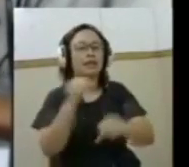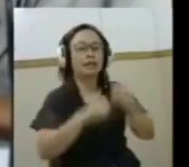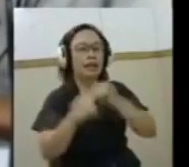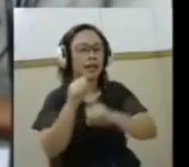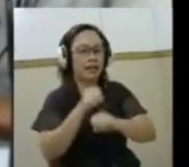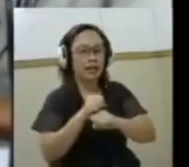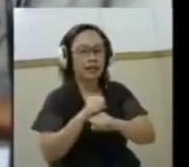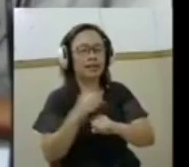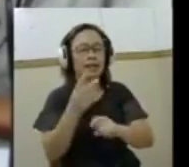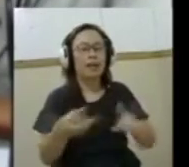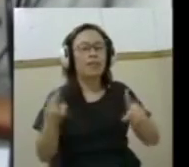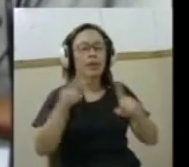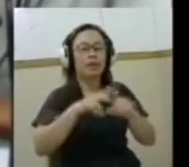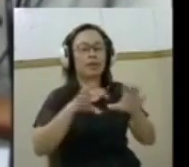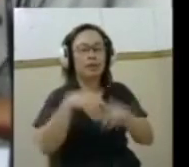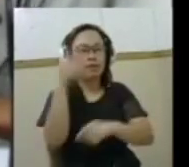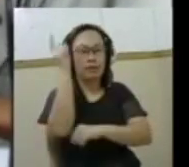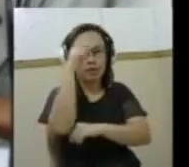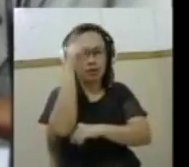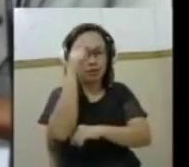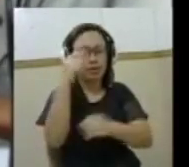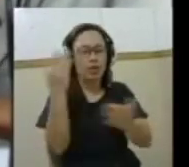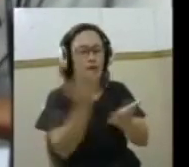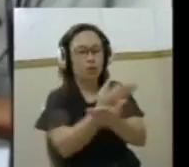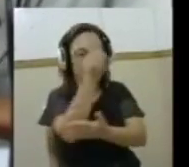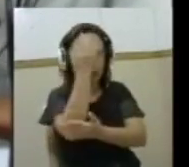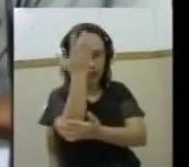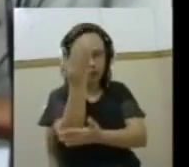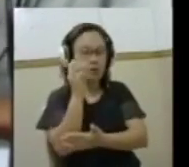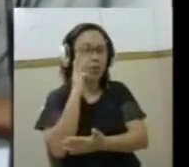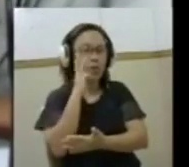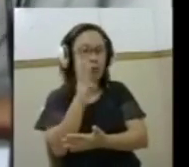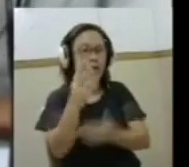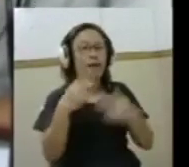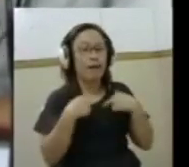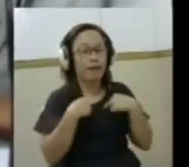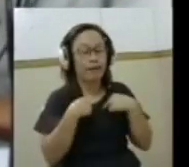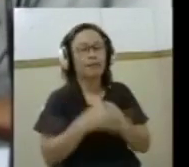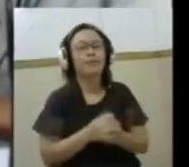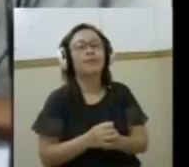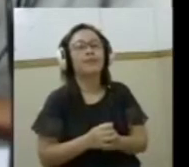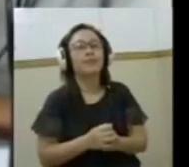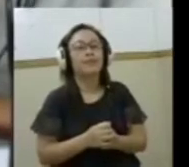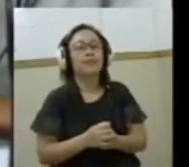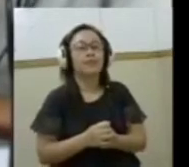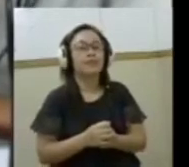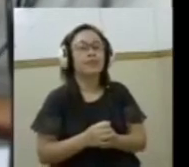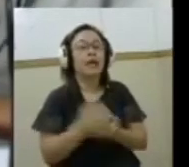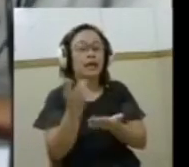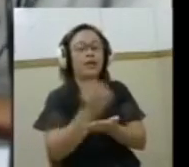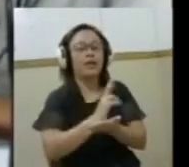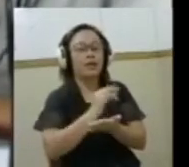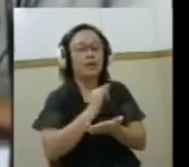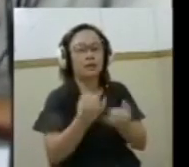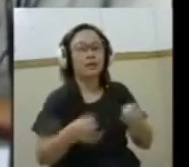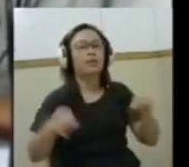if an application of knowledge emerge, new informations will pop up. Tama. And third point, research is important